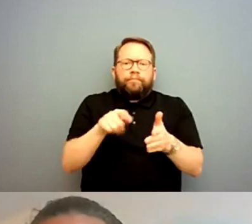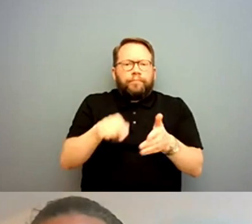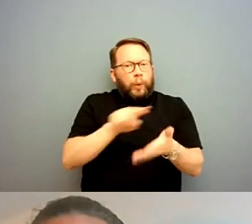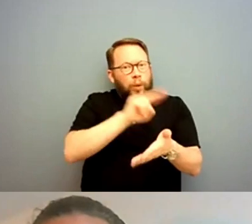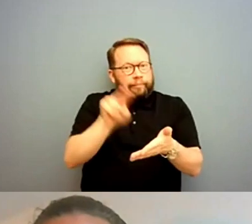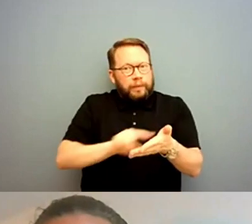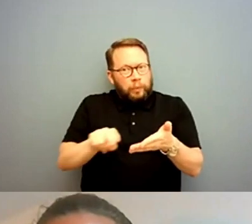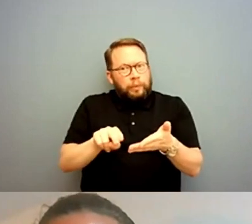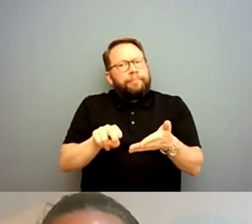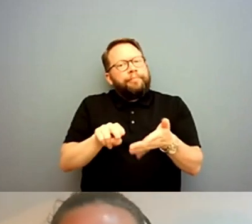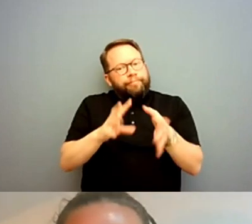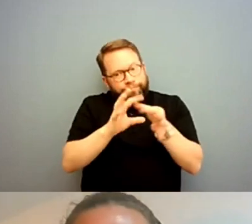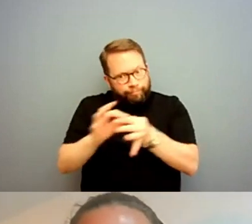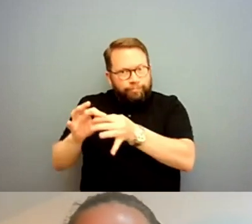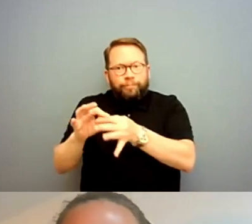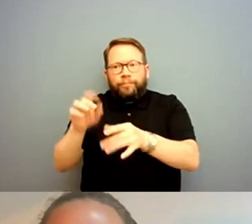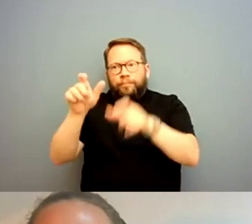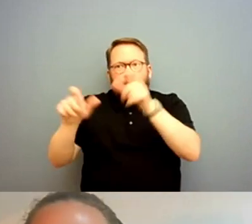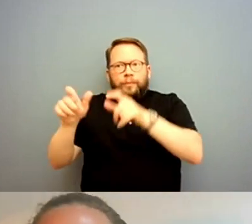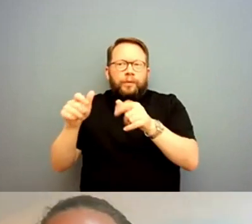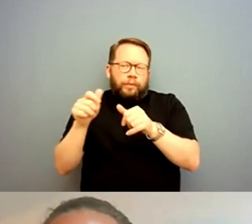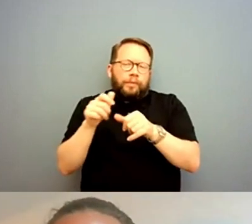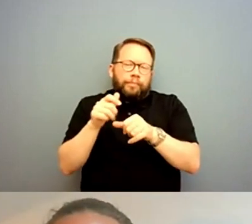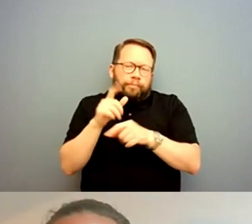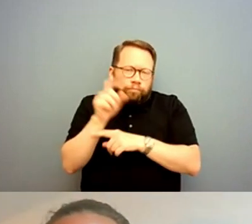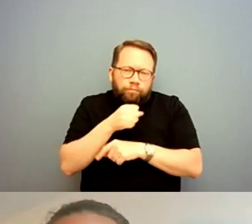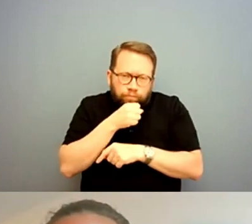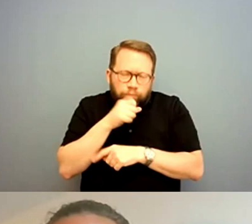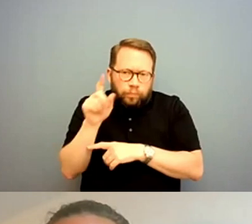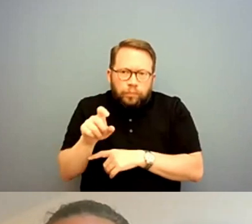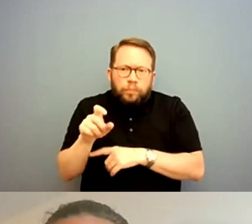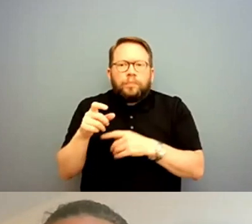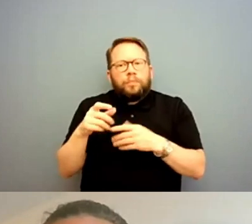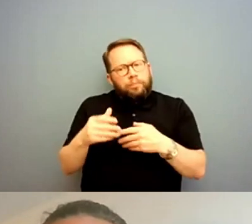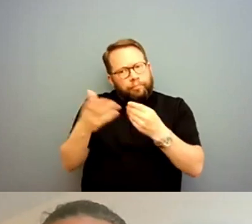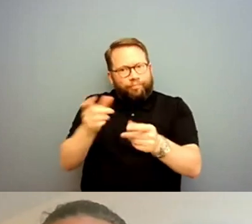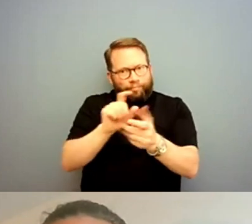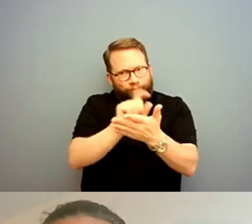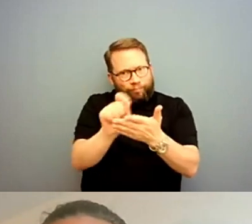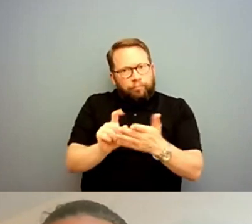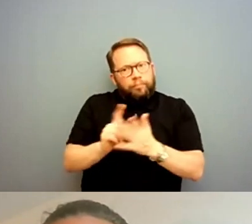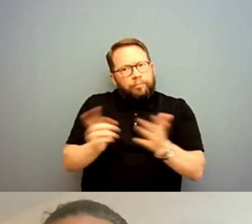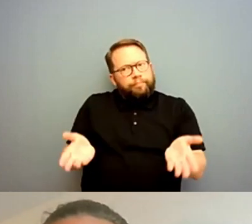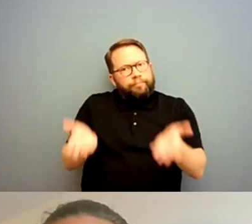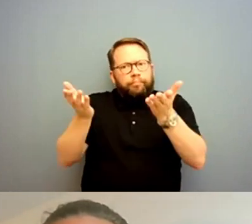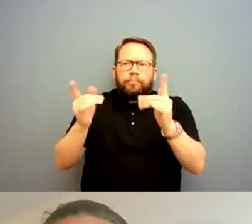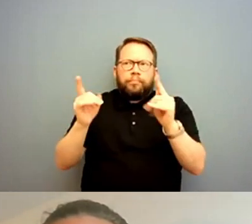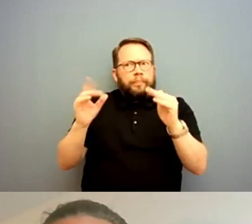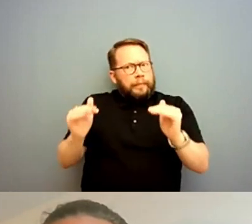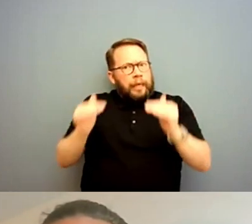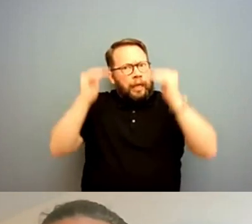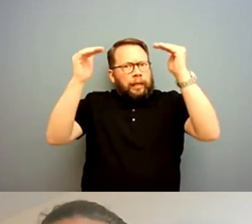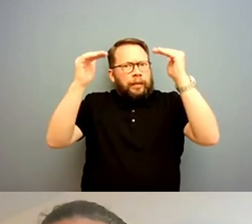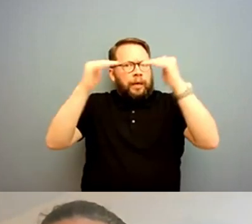a conceptual paper was drafted by the Office of the High Commission, which set out the conceptual